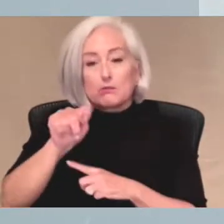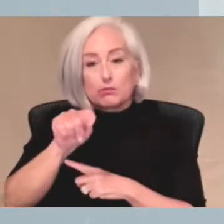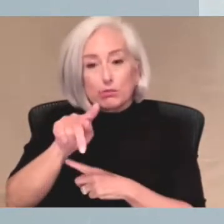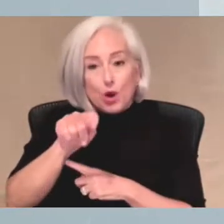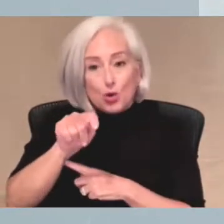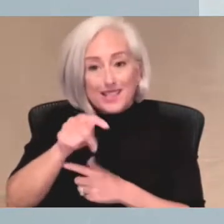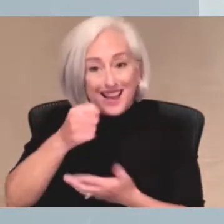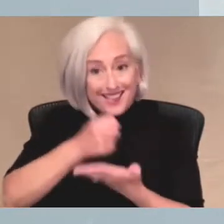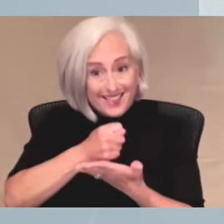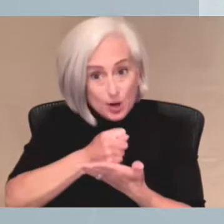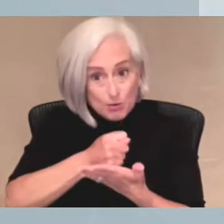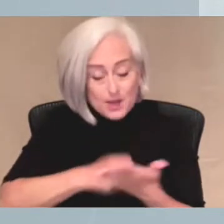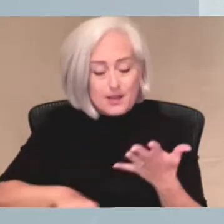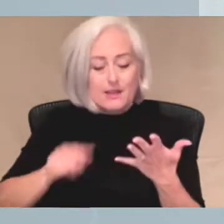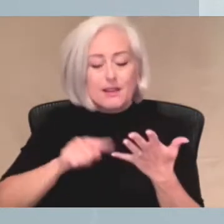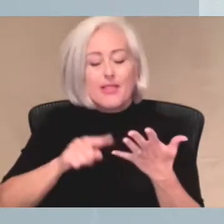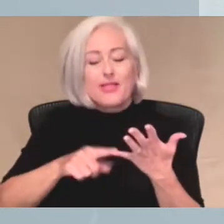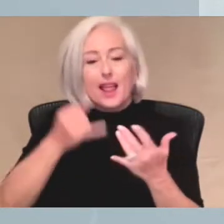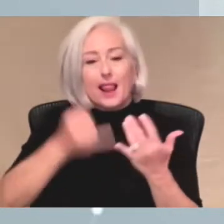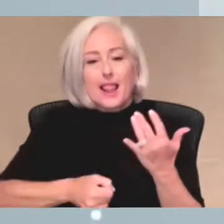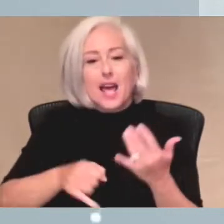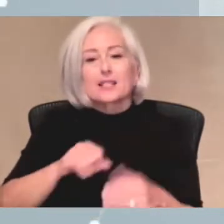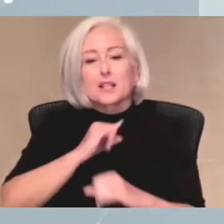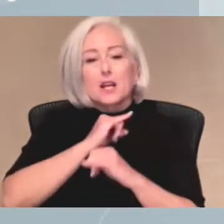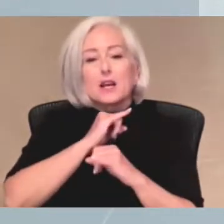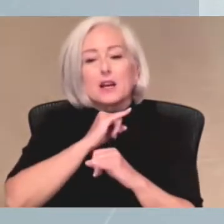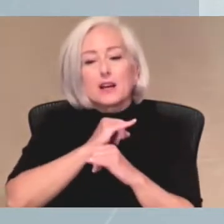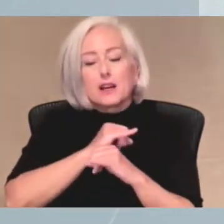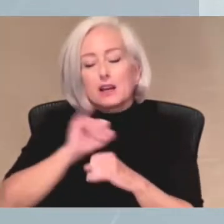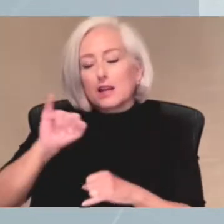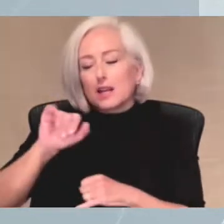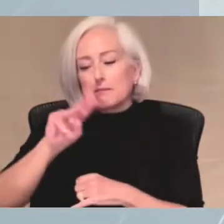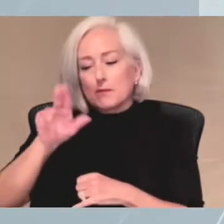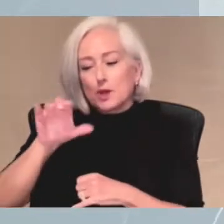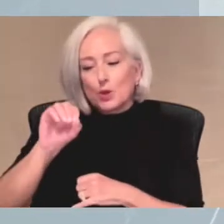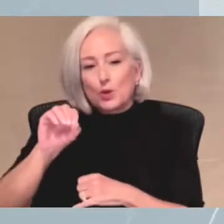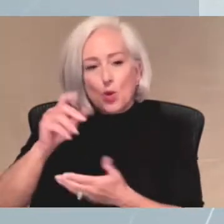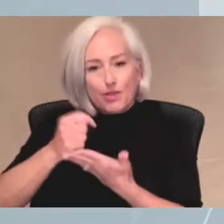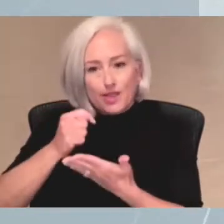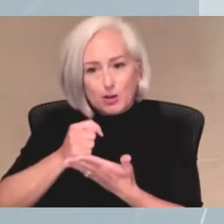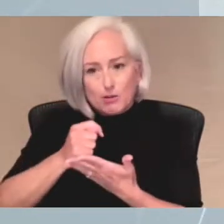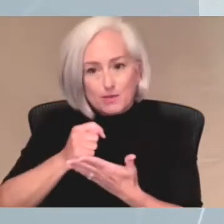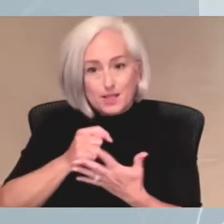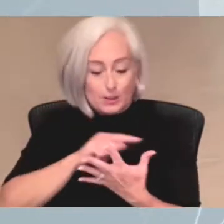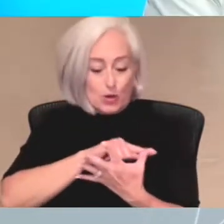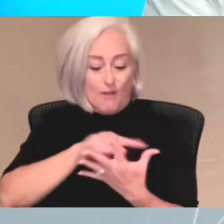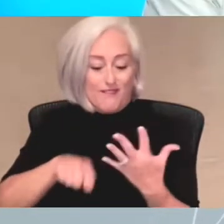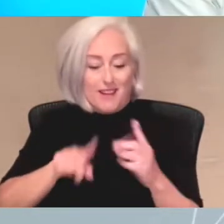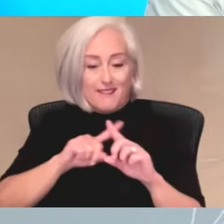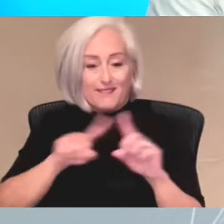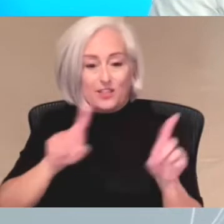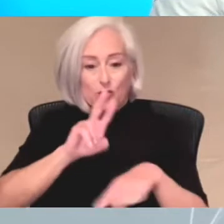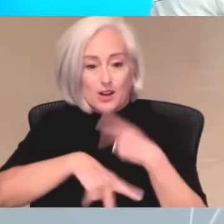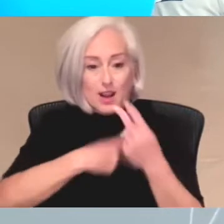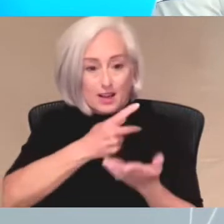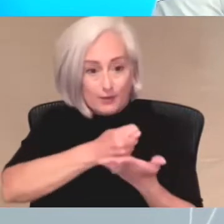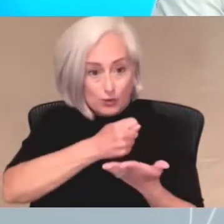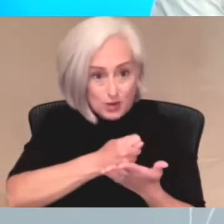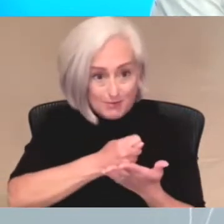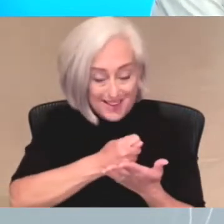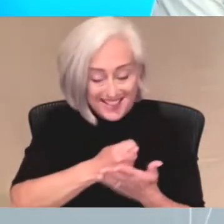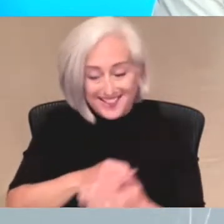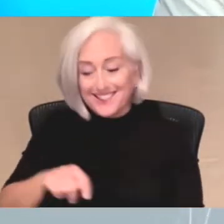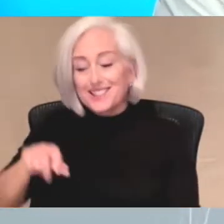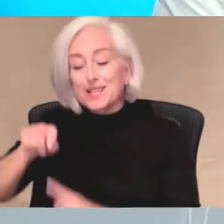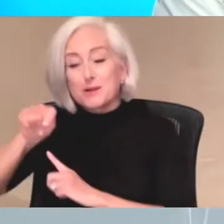finished off with immunotherapy. So proton therapy was 4 of 5 modalities that we went through. I can